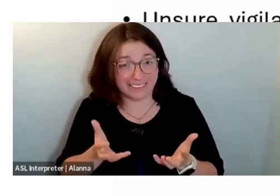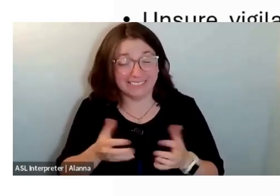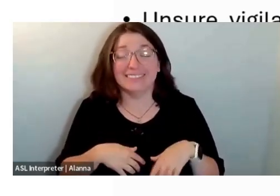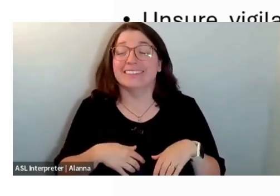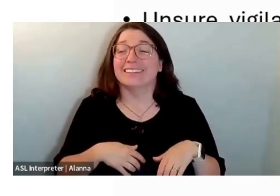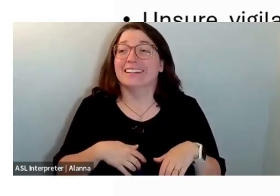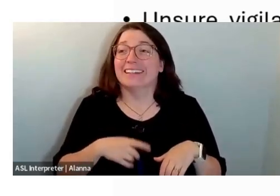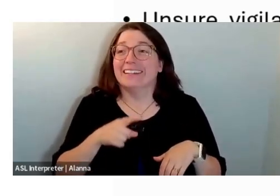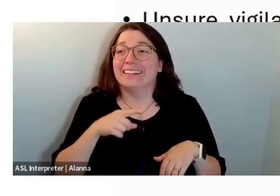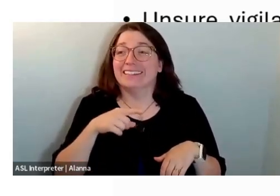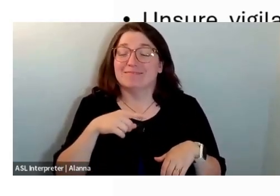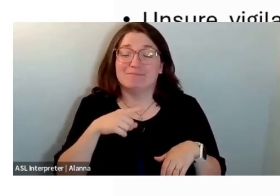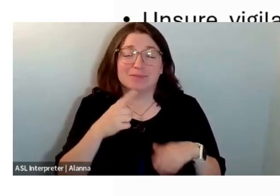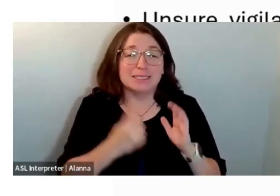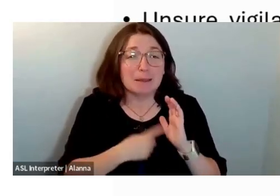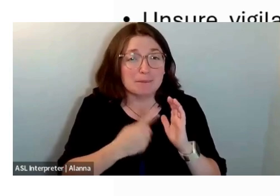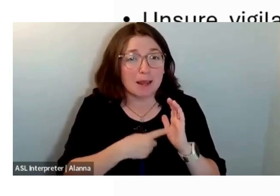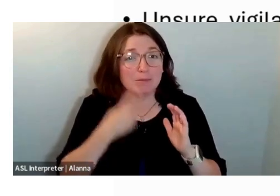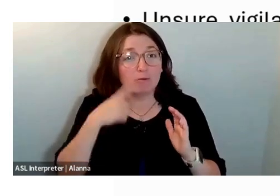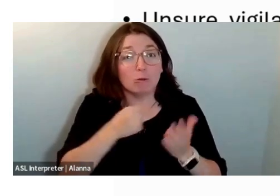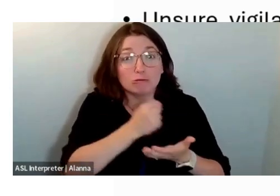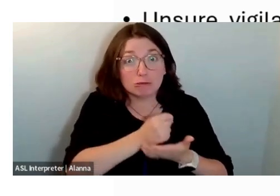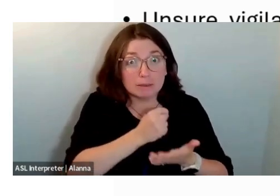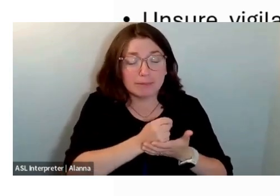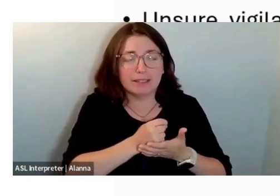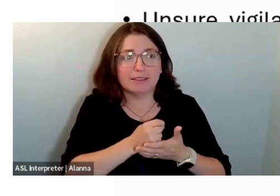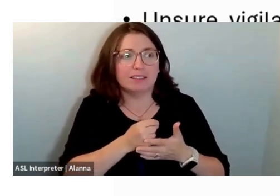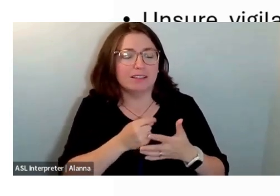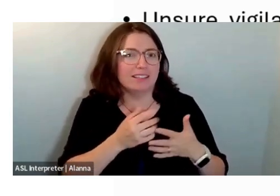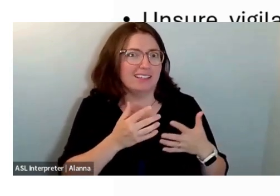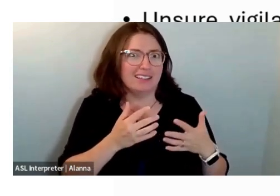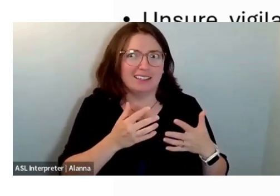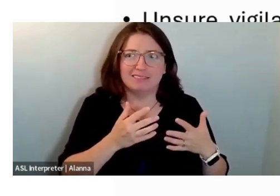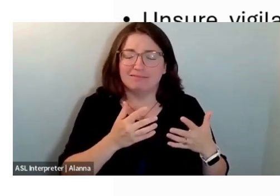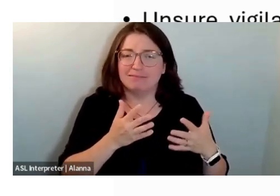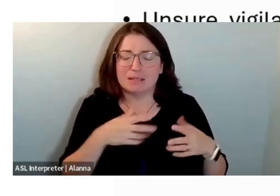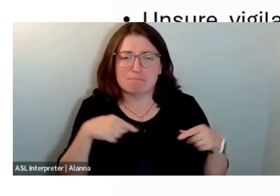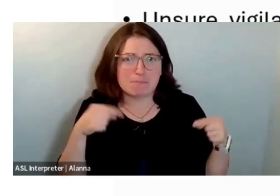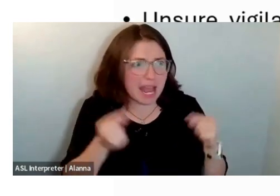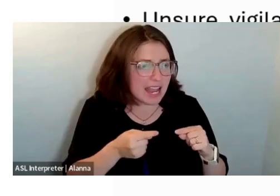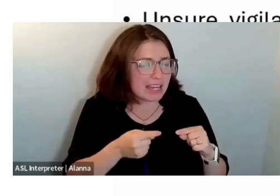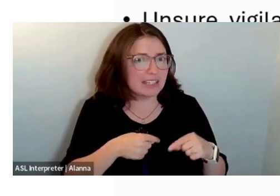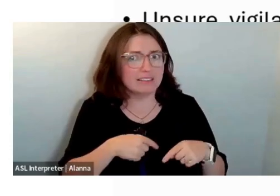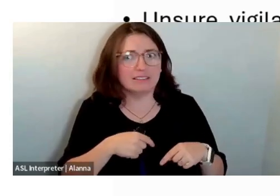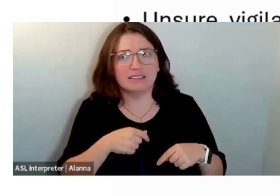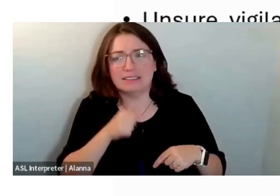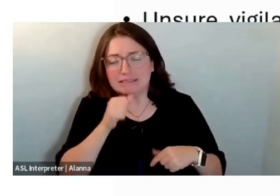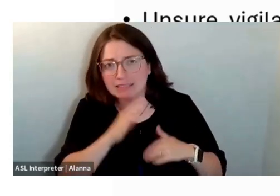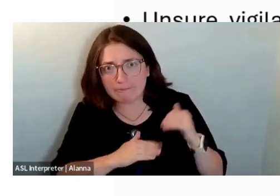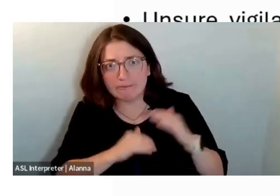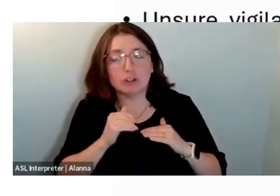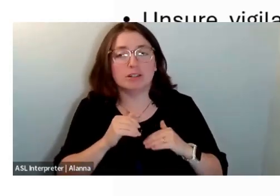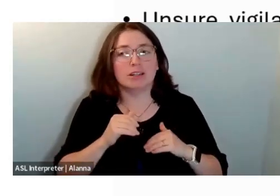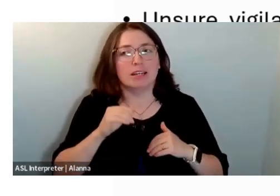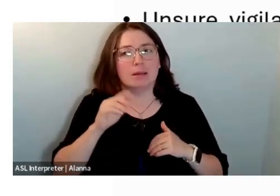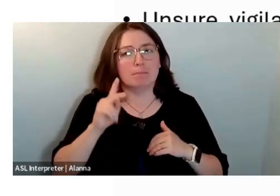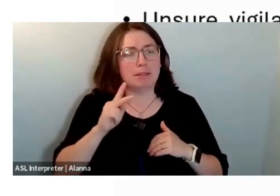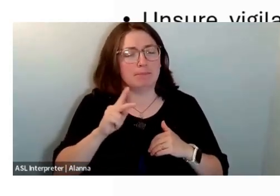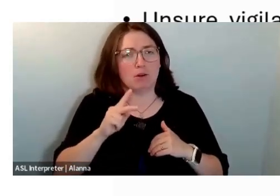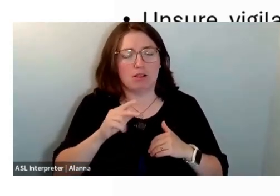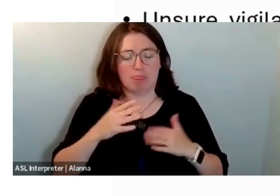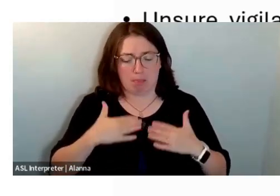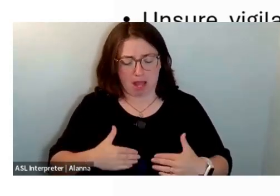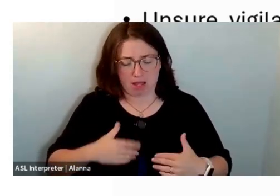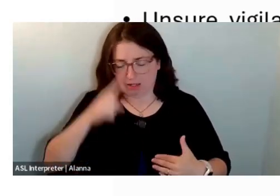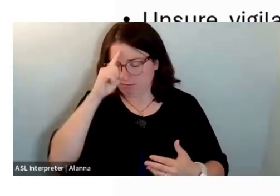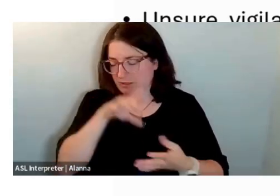invasiveness, the pain, the fear, the discomfort, people disconnect from their bodies. This